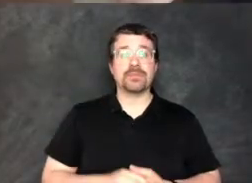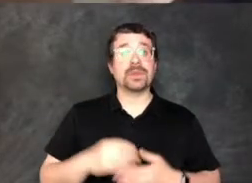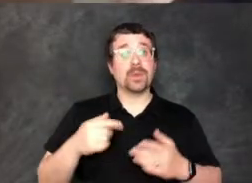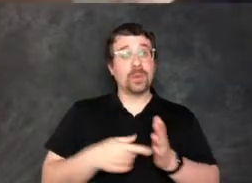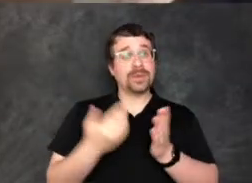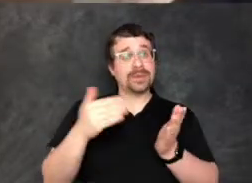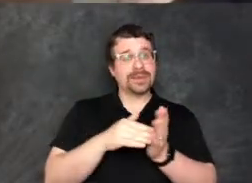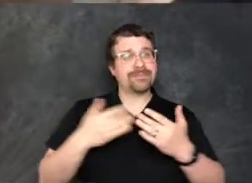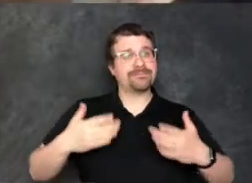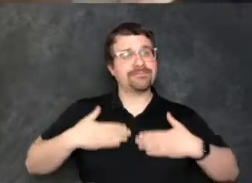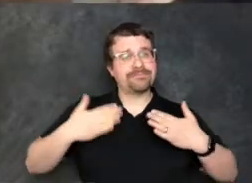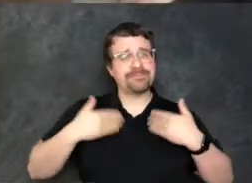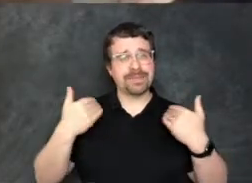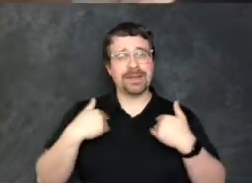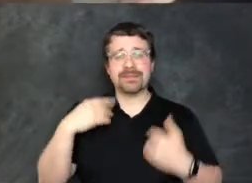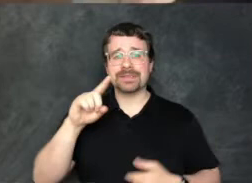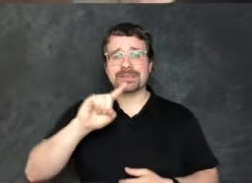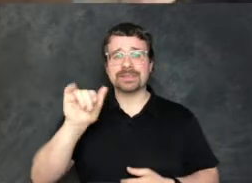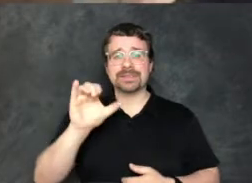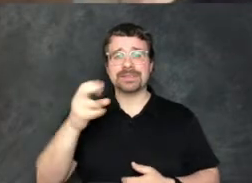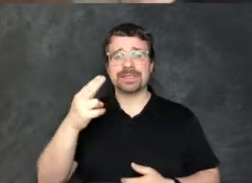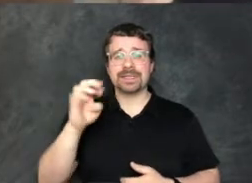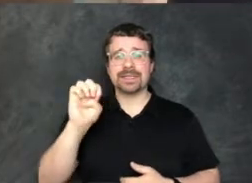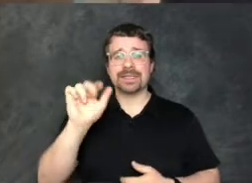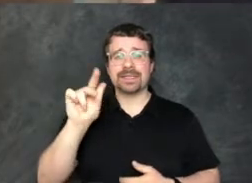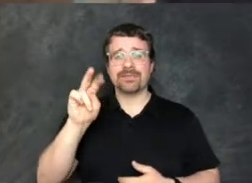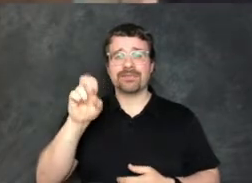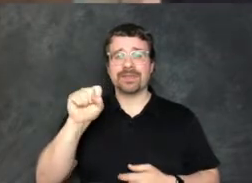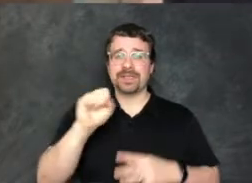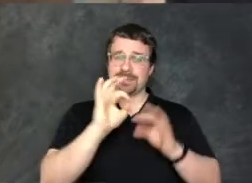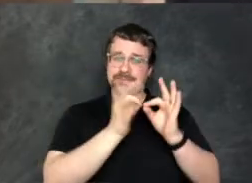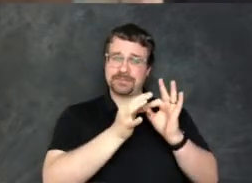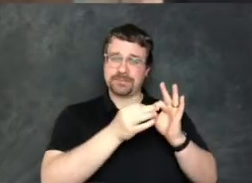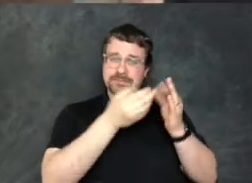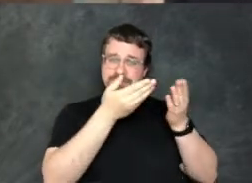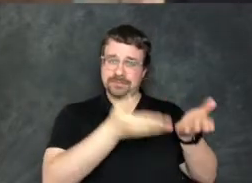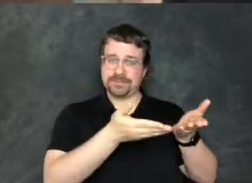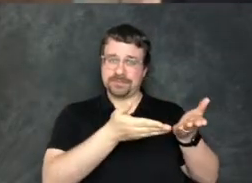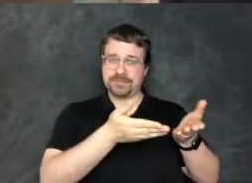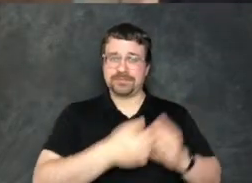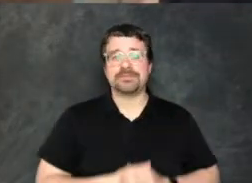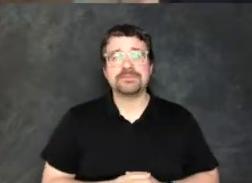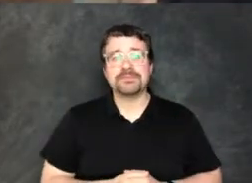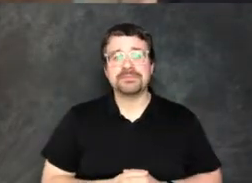And once again this week, we are delighted to have Zach Evans with us doing